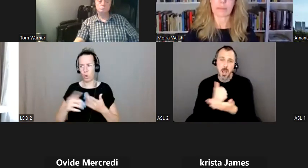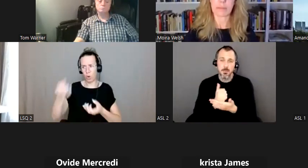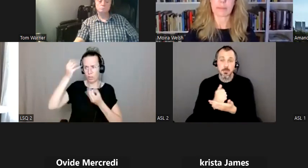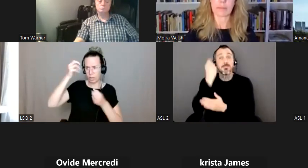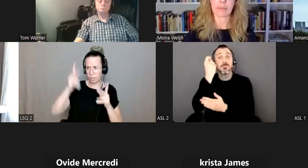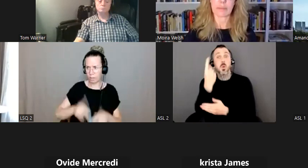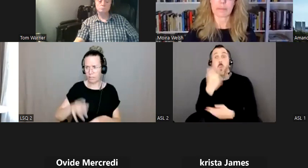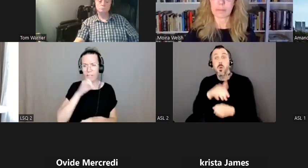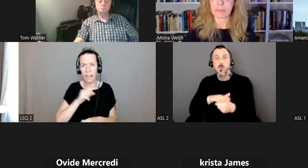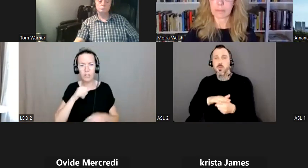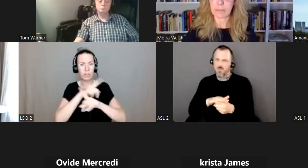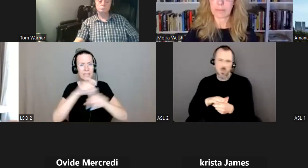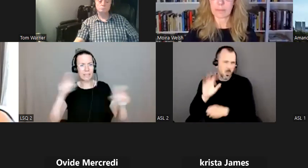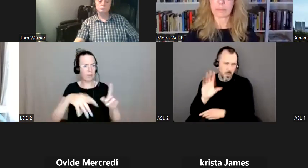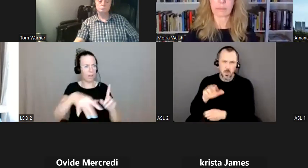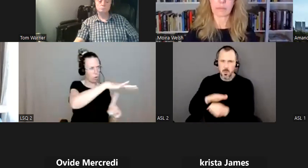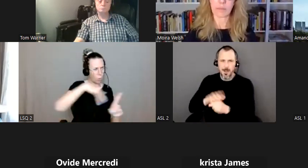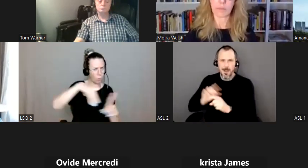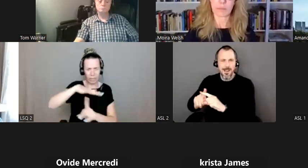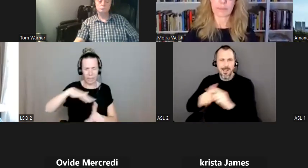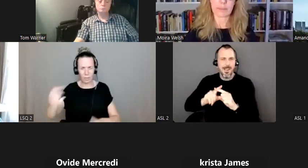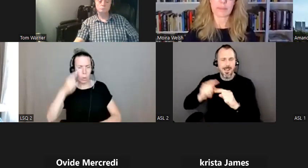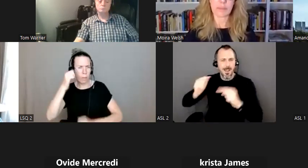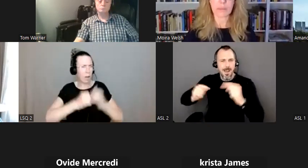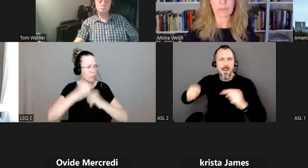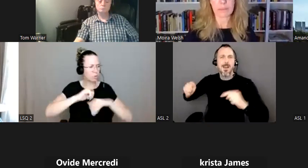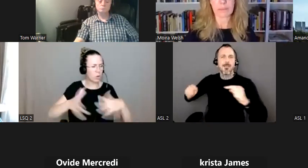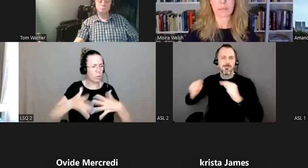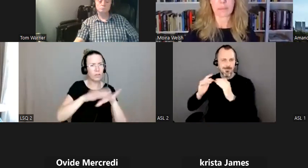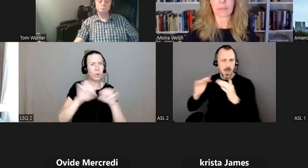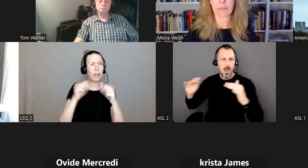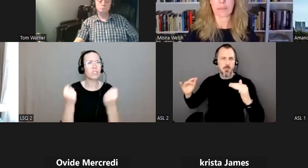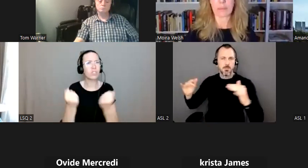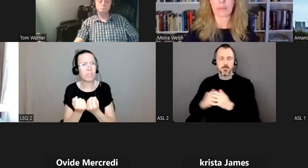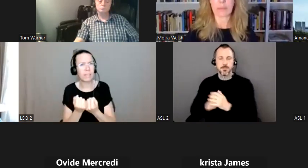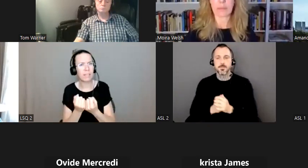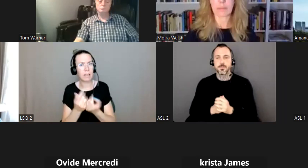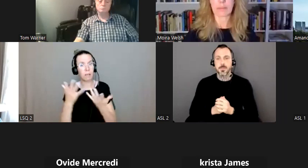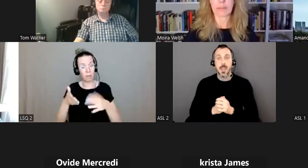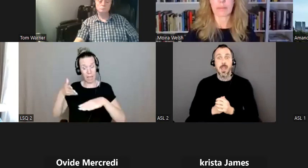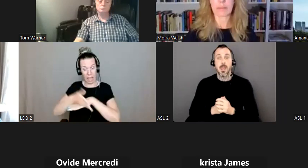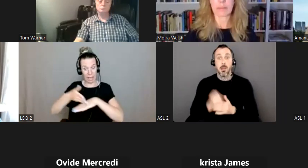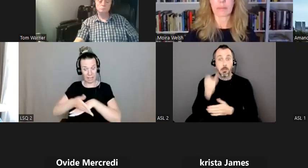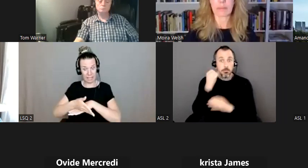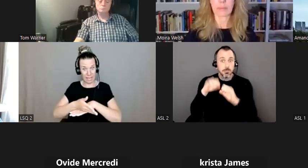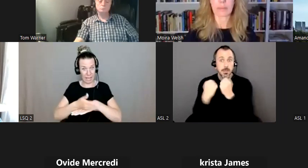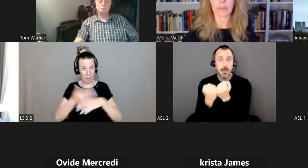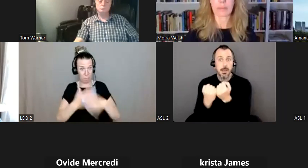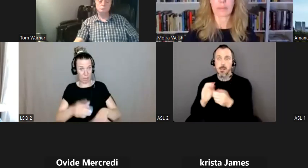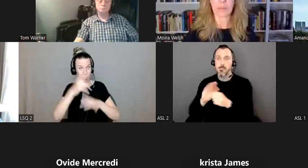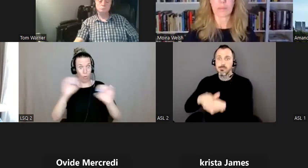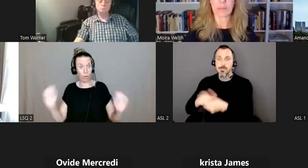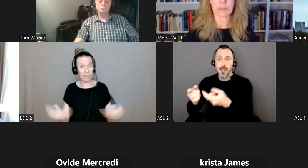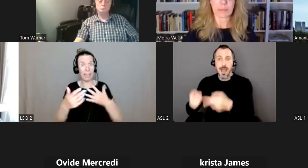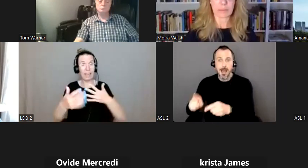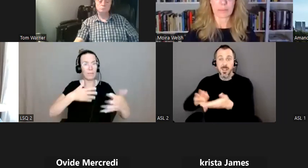the structures that exist in society that may open access or create exclusion, and then using that